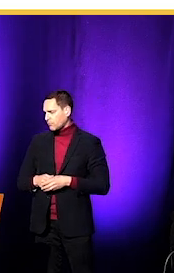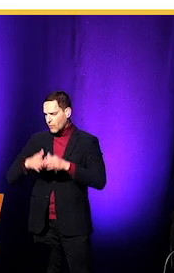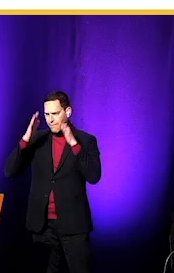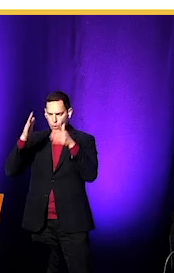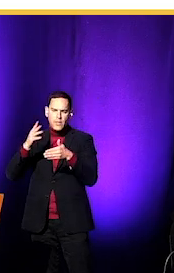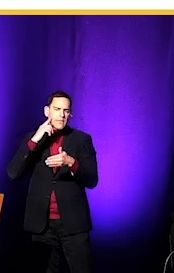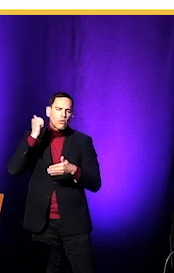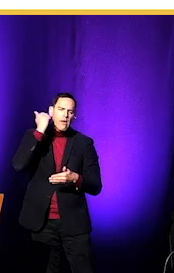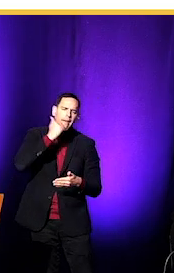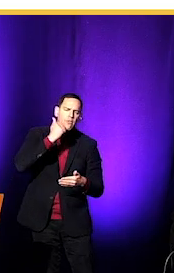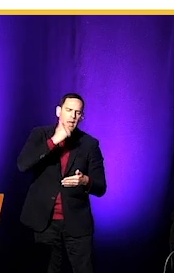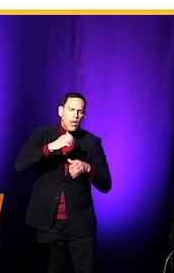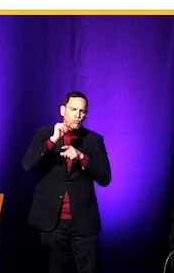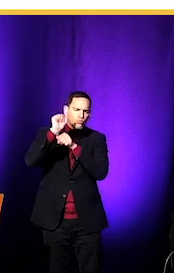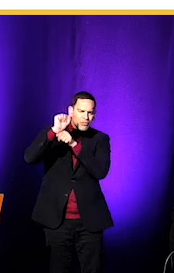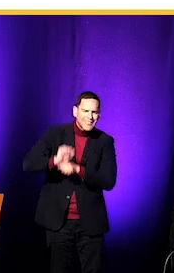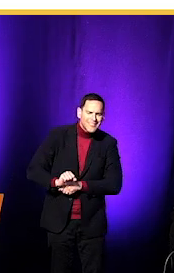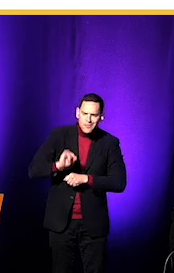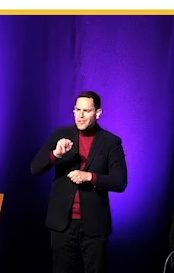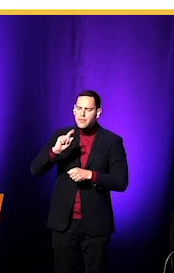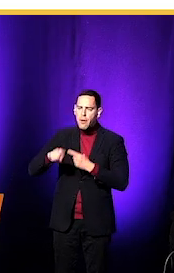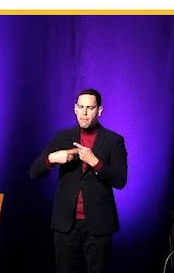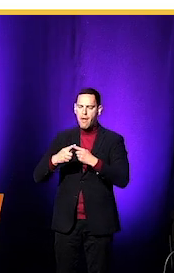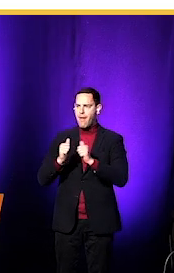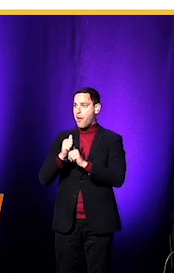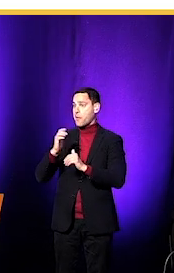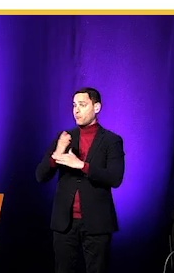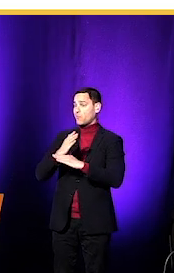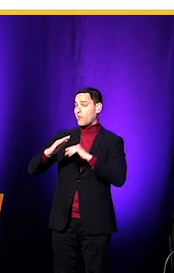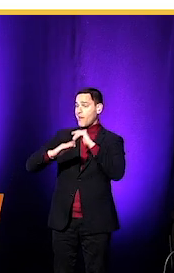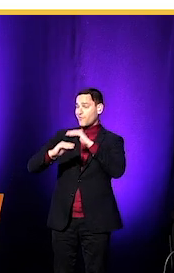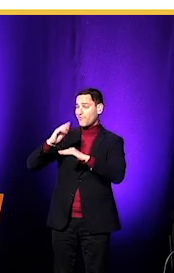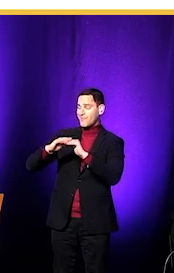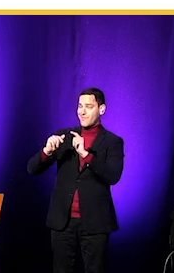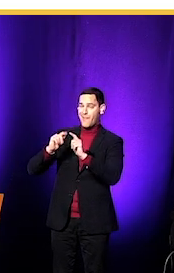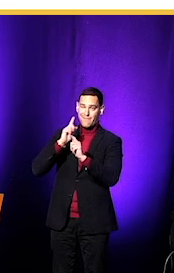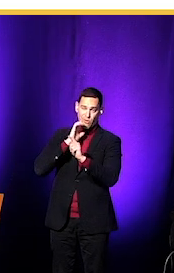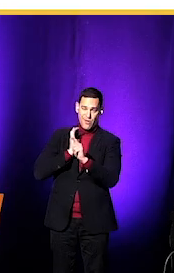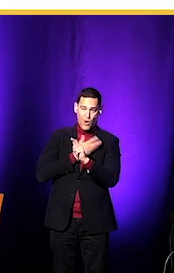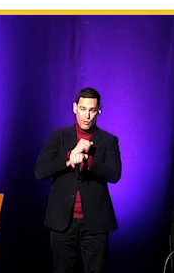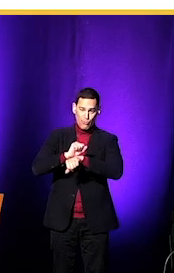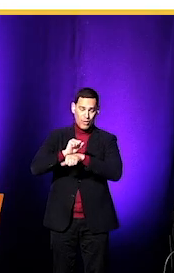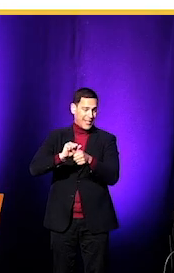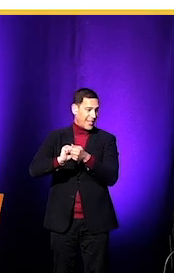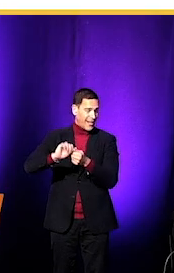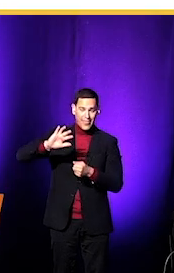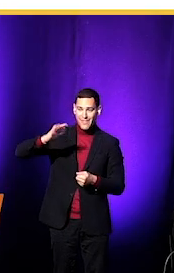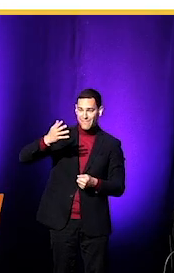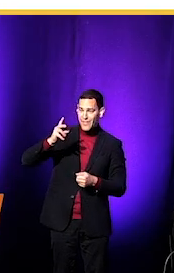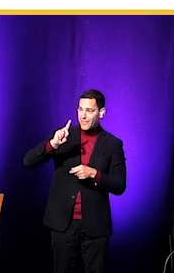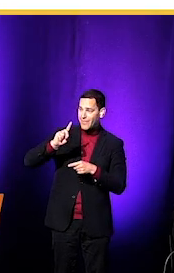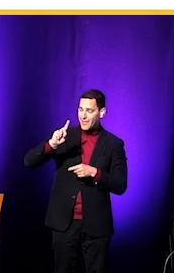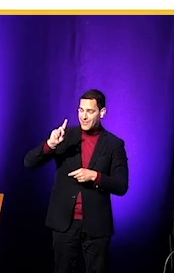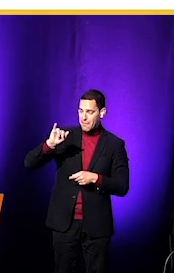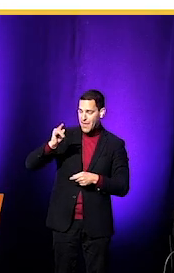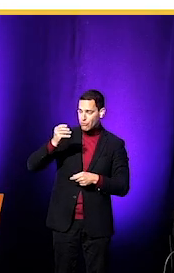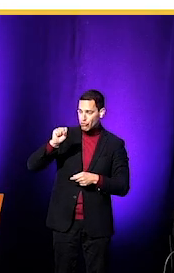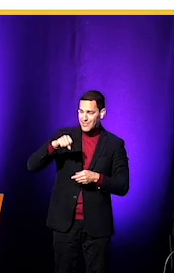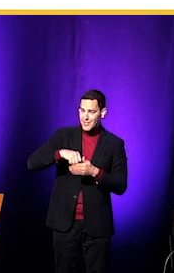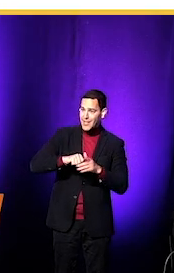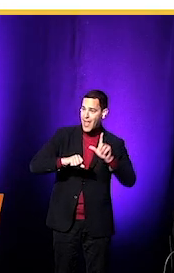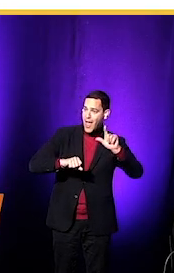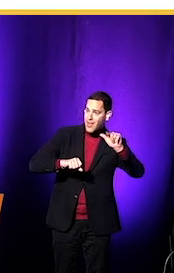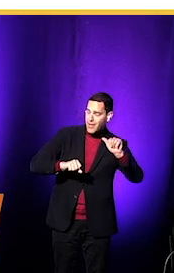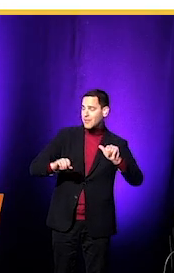see mutual constitution across our work, from the Fifth Dimensions in Los Angeles and Boulder to MSLI, to our studies